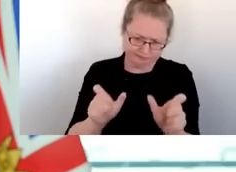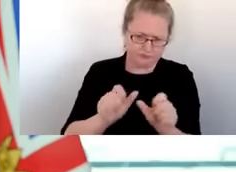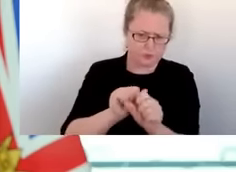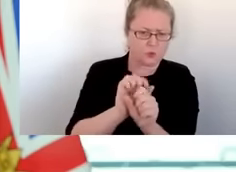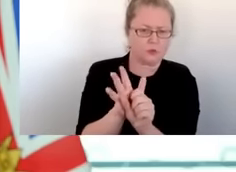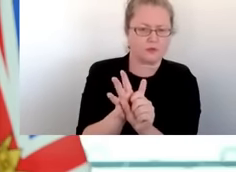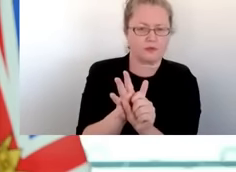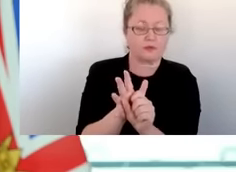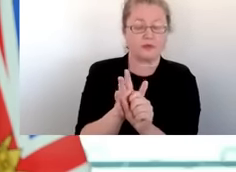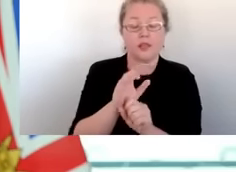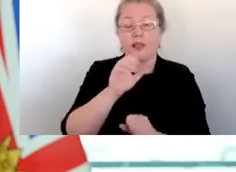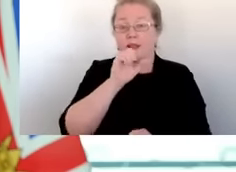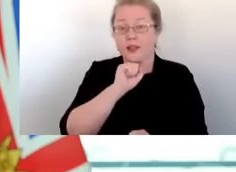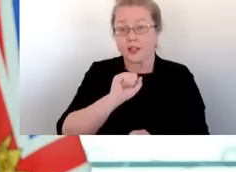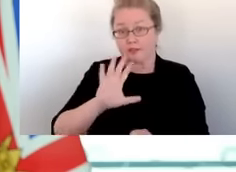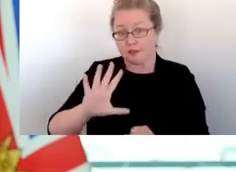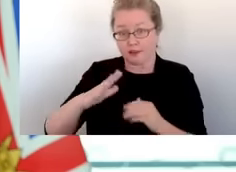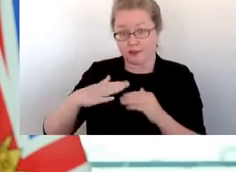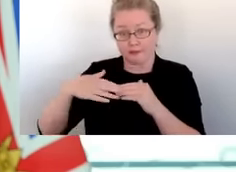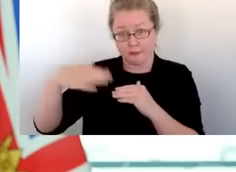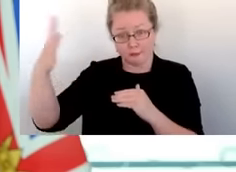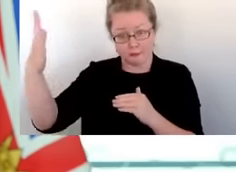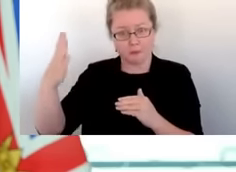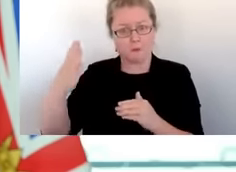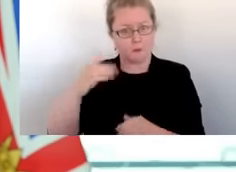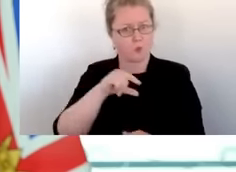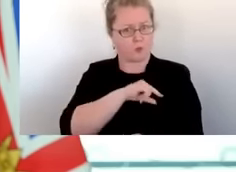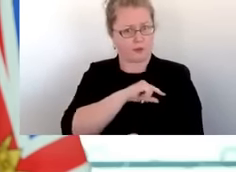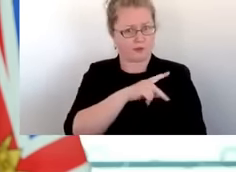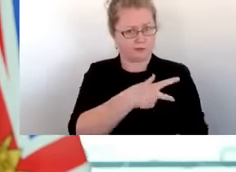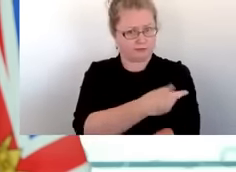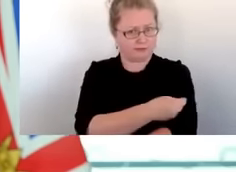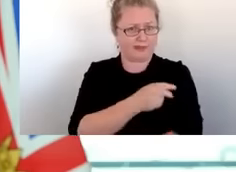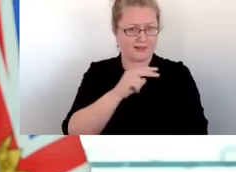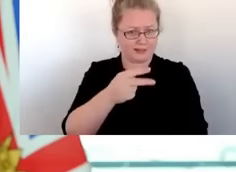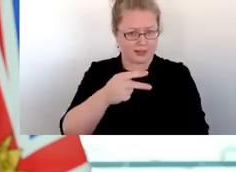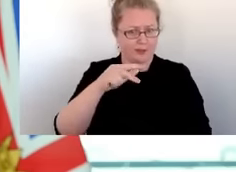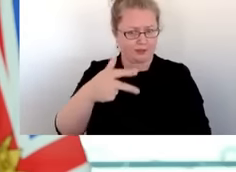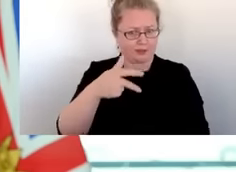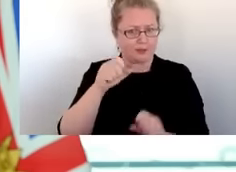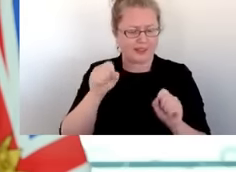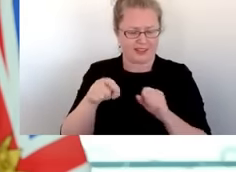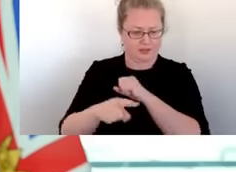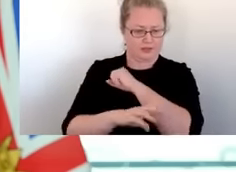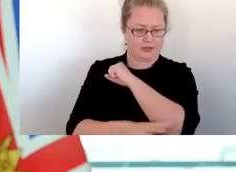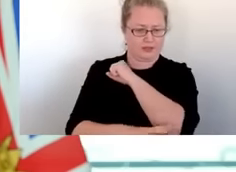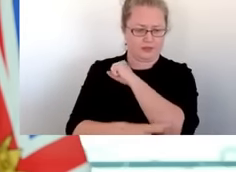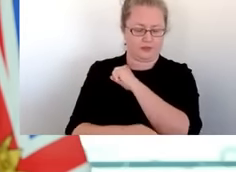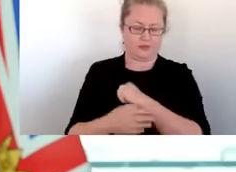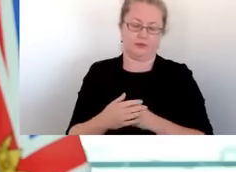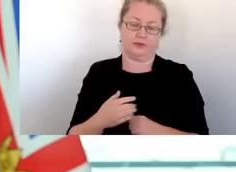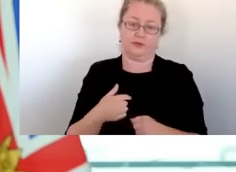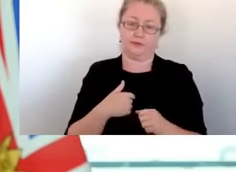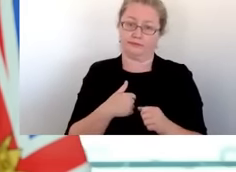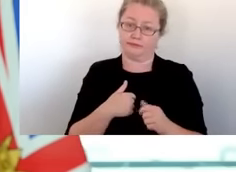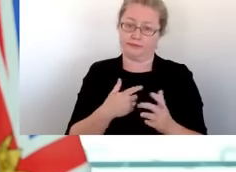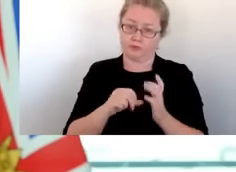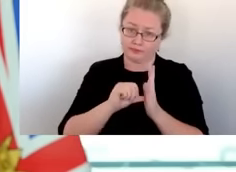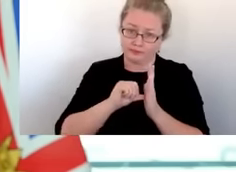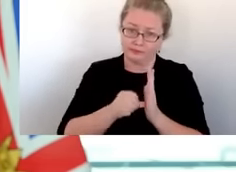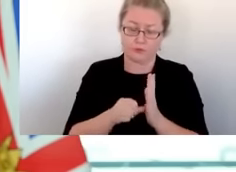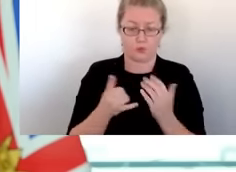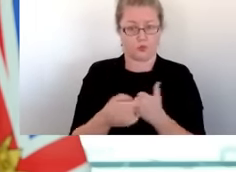5 on up, as you'll see, are all eligible for a booster this fall. And we really want to just put in, this is the